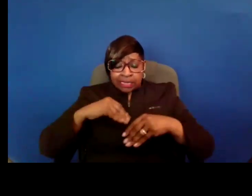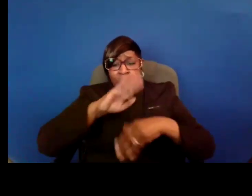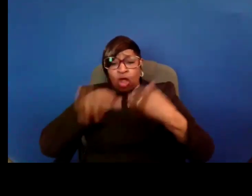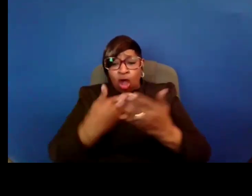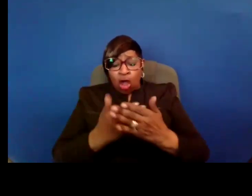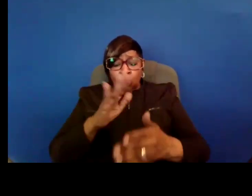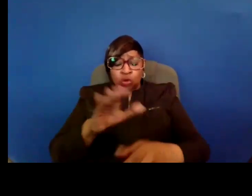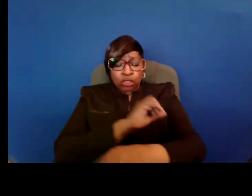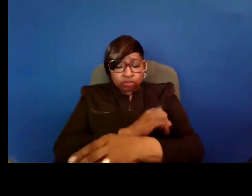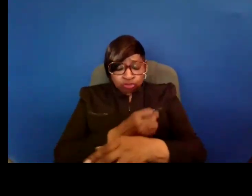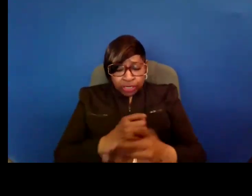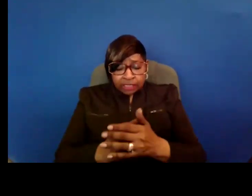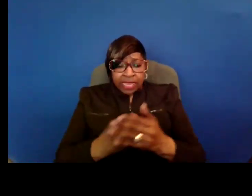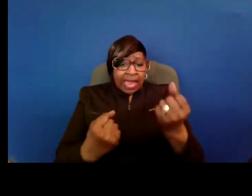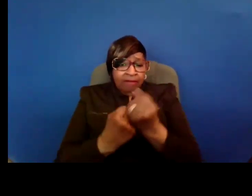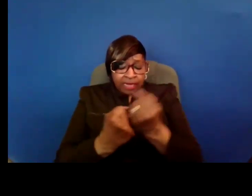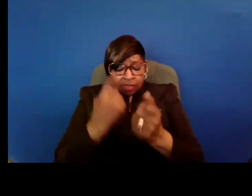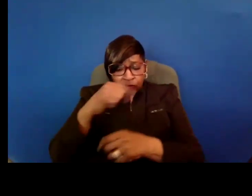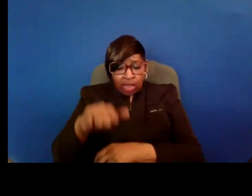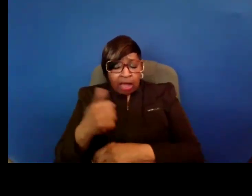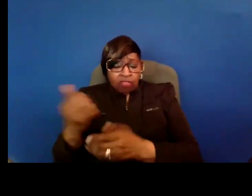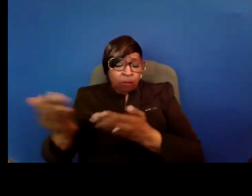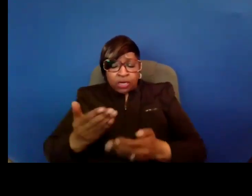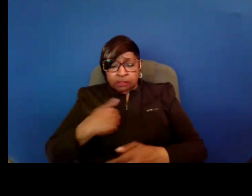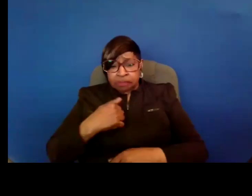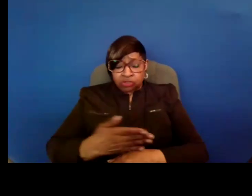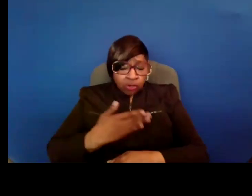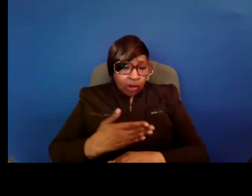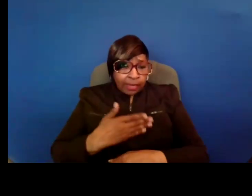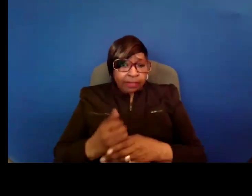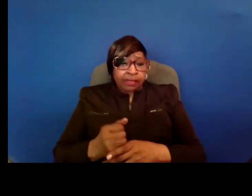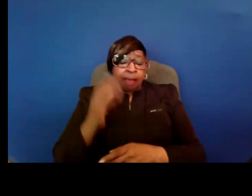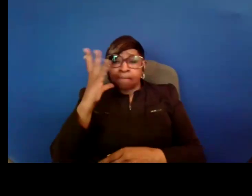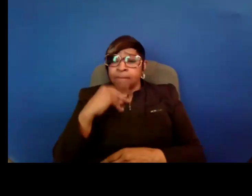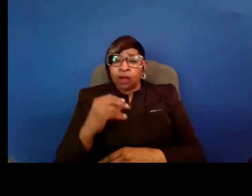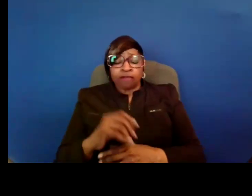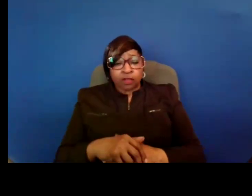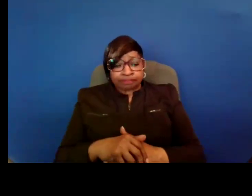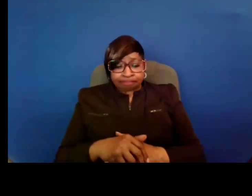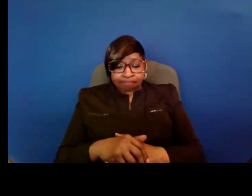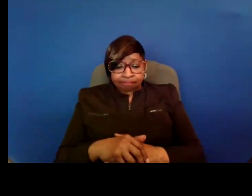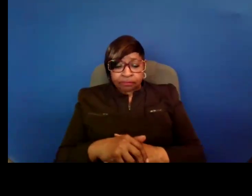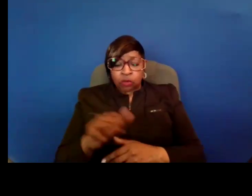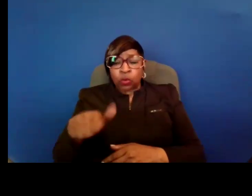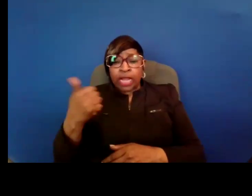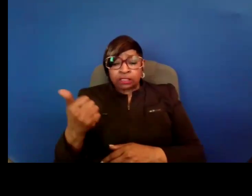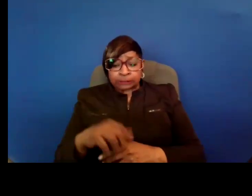strengths, right? Advocating for others brings me joy. Beautiful. What else?